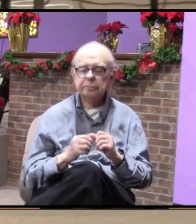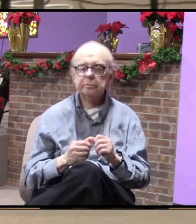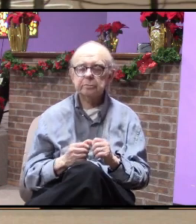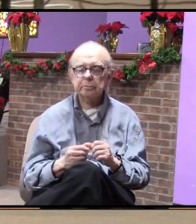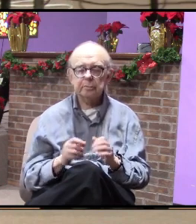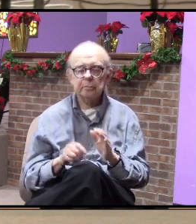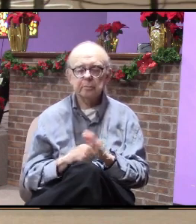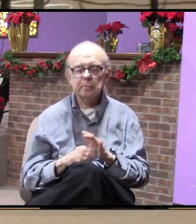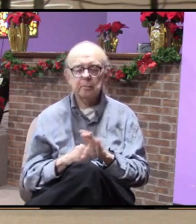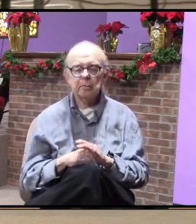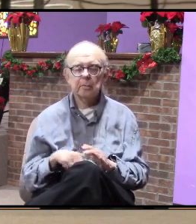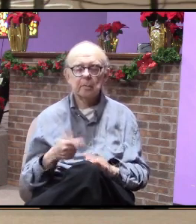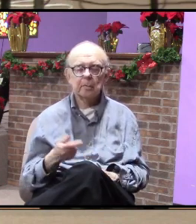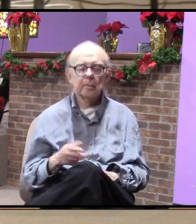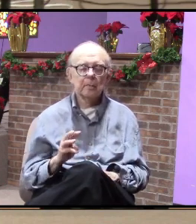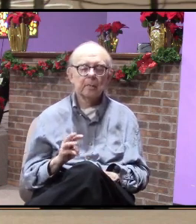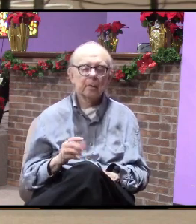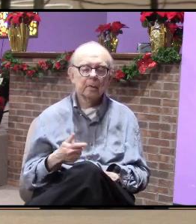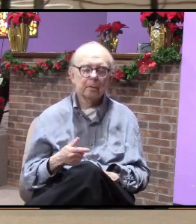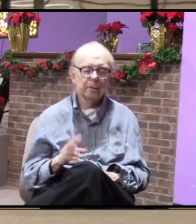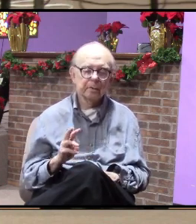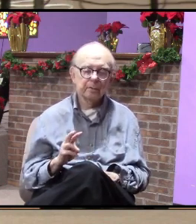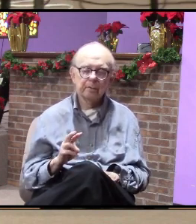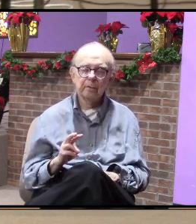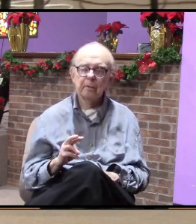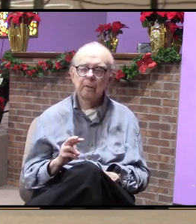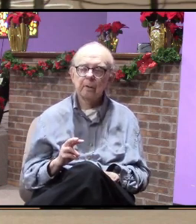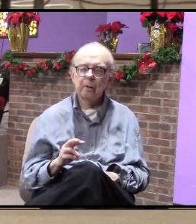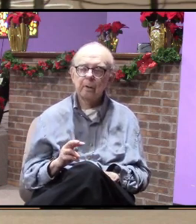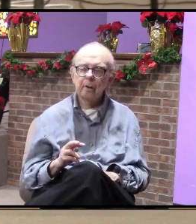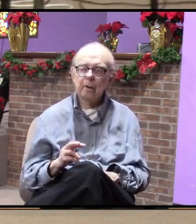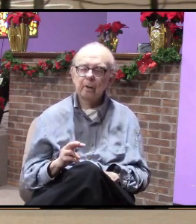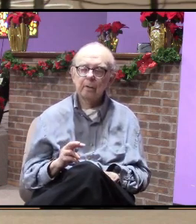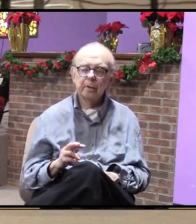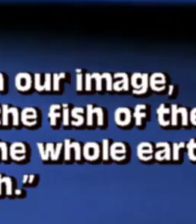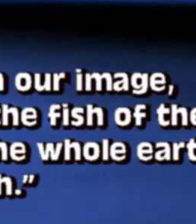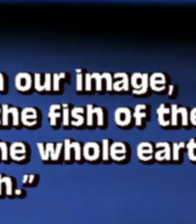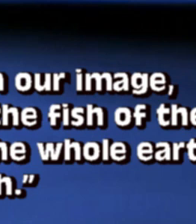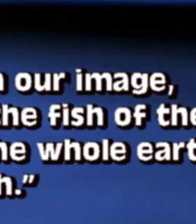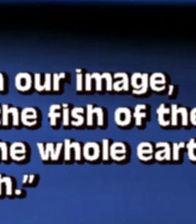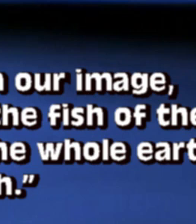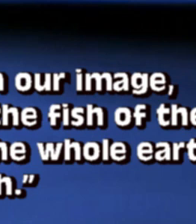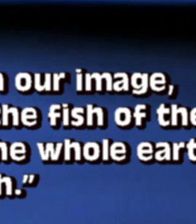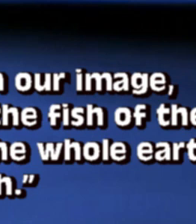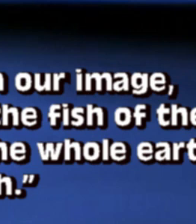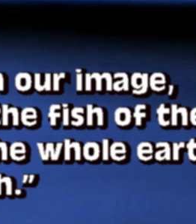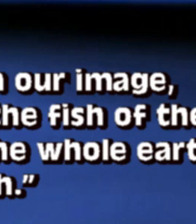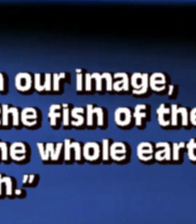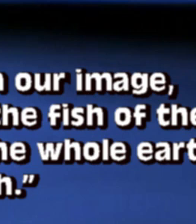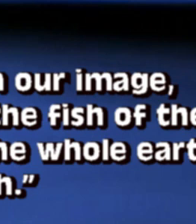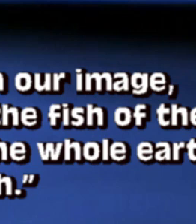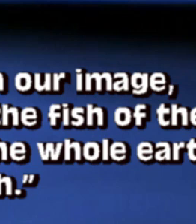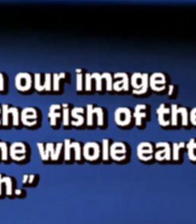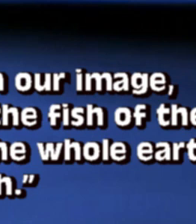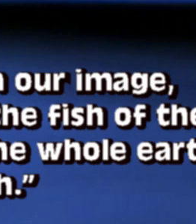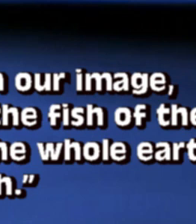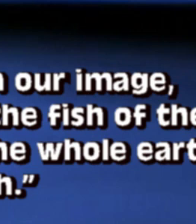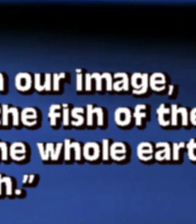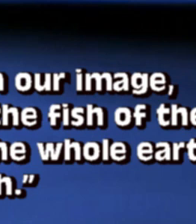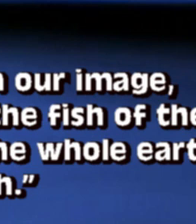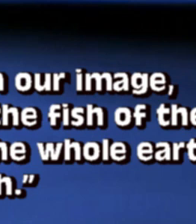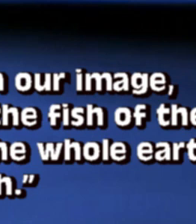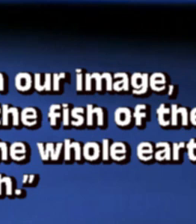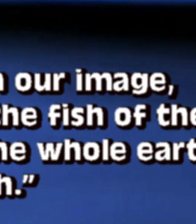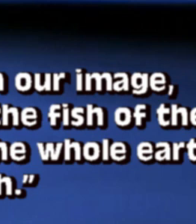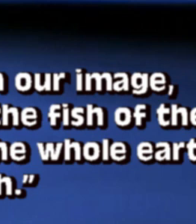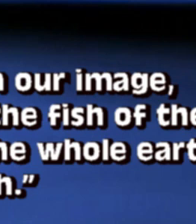in verses 26 and 27, and look at what He says. He says, then God said, let us make man in our